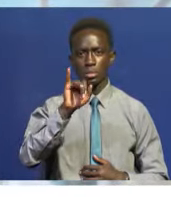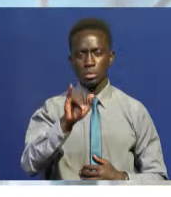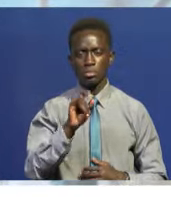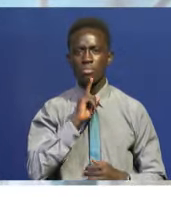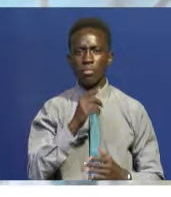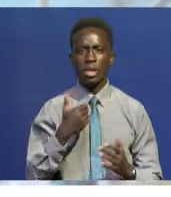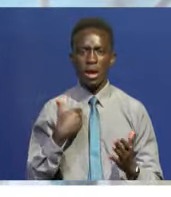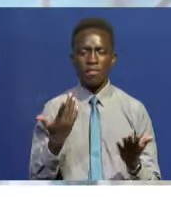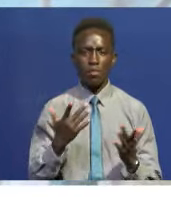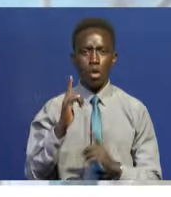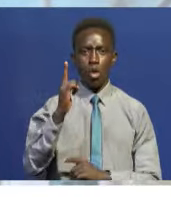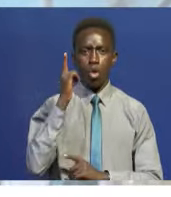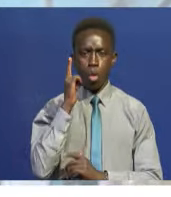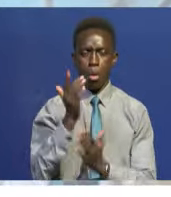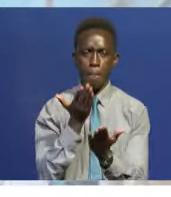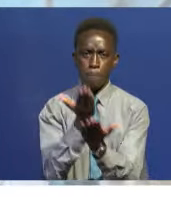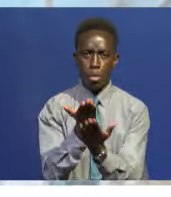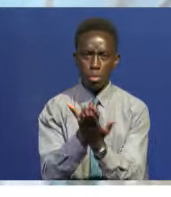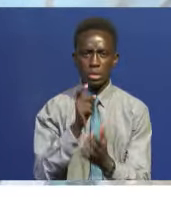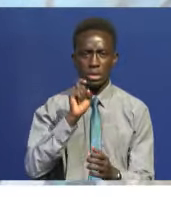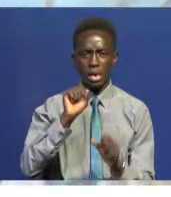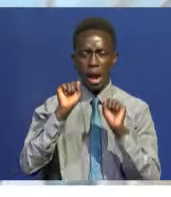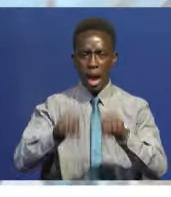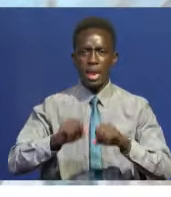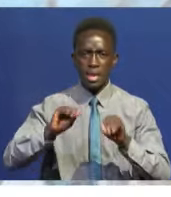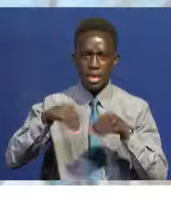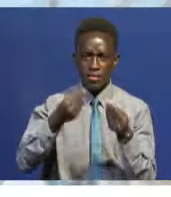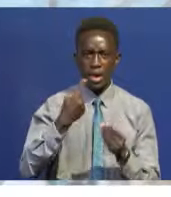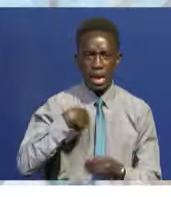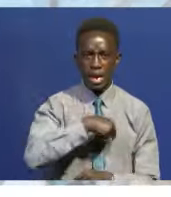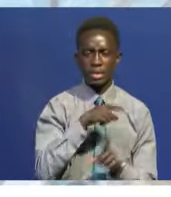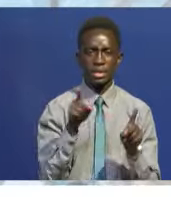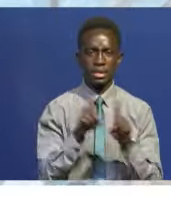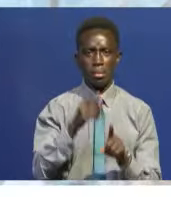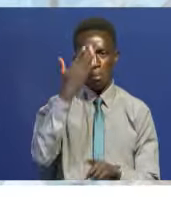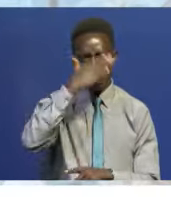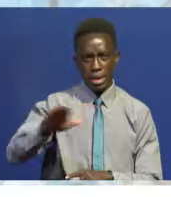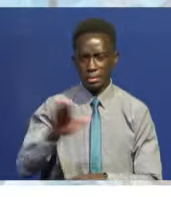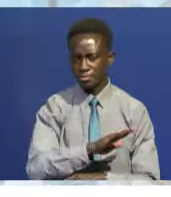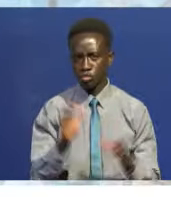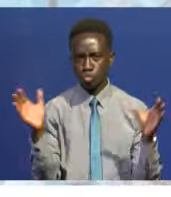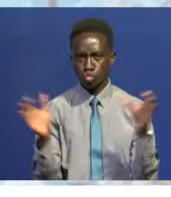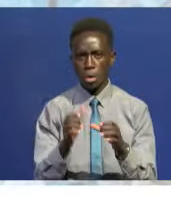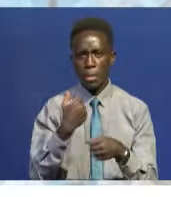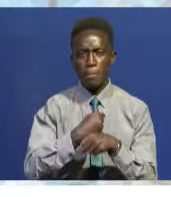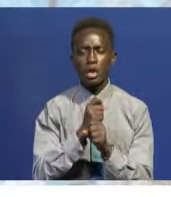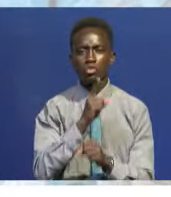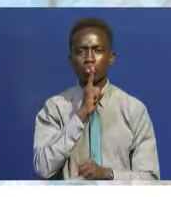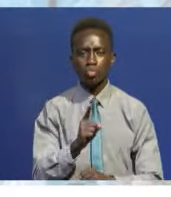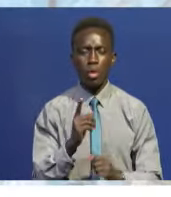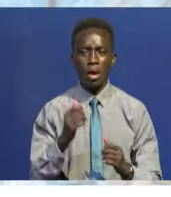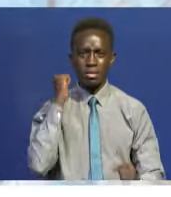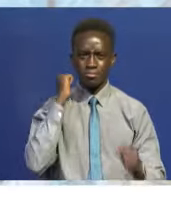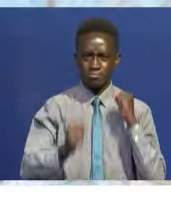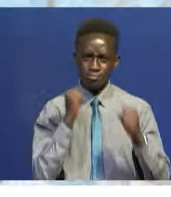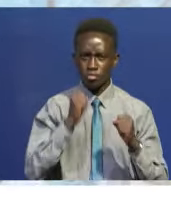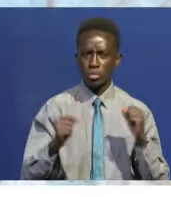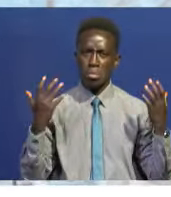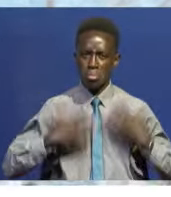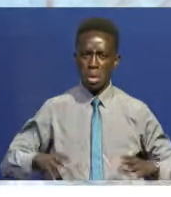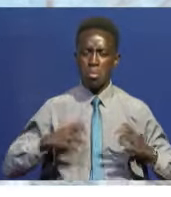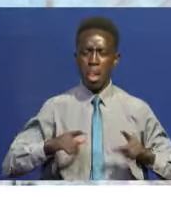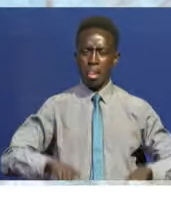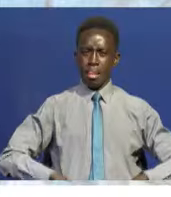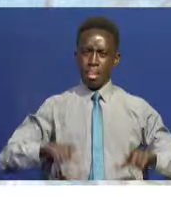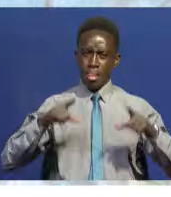legislative proposal ambayo wangependa kutupatia sisi kama bunge that will ensure that our athletes live decent life na